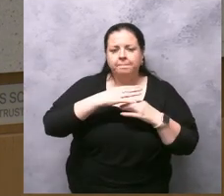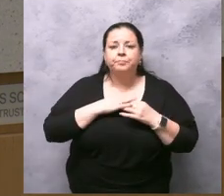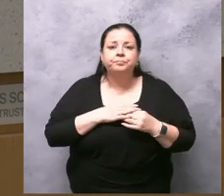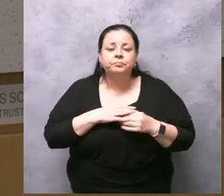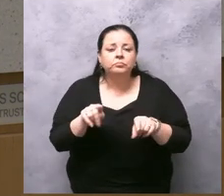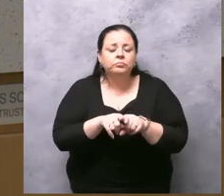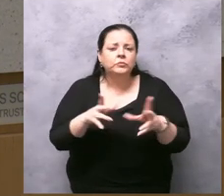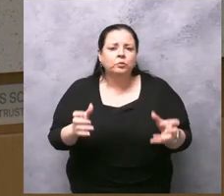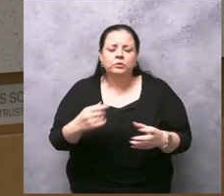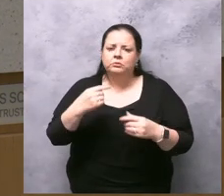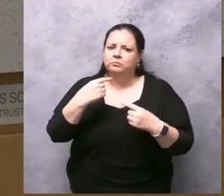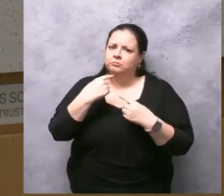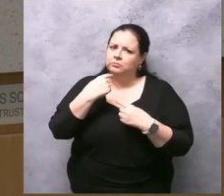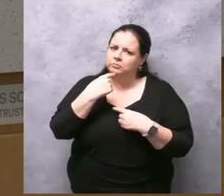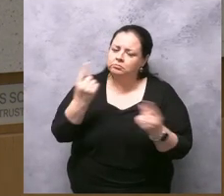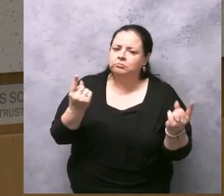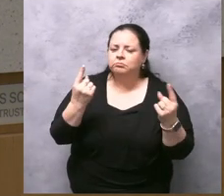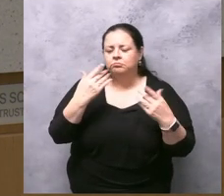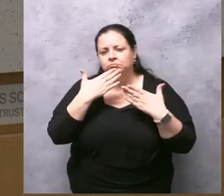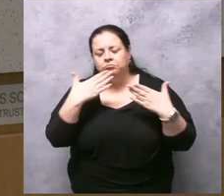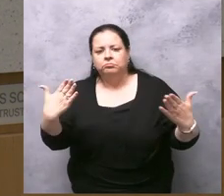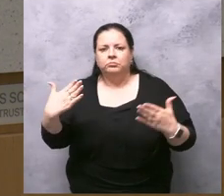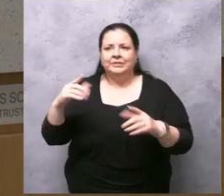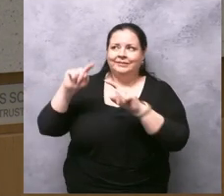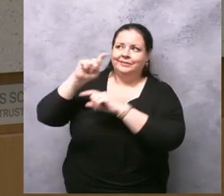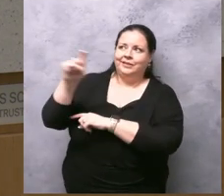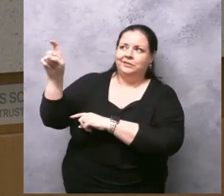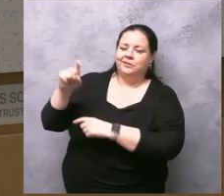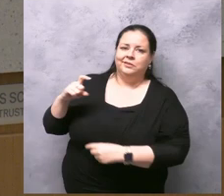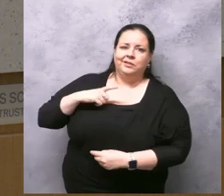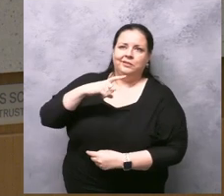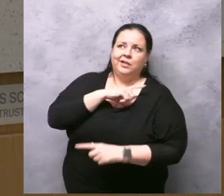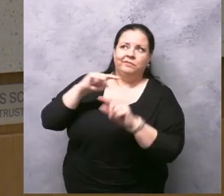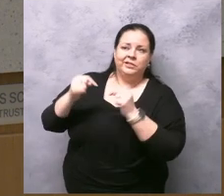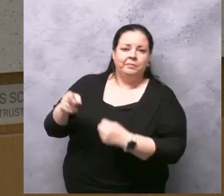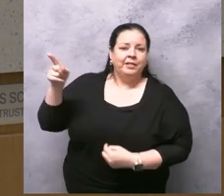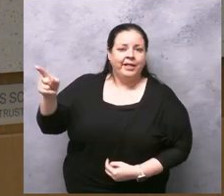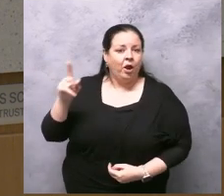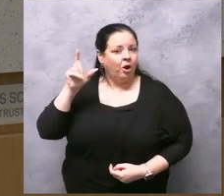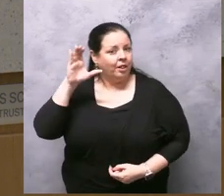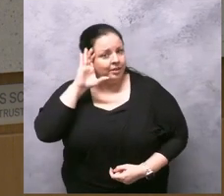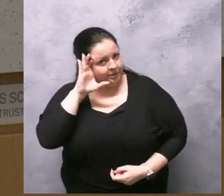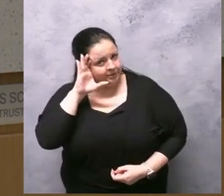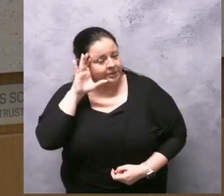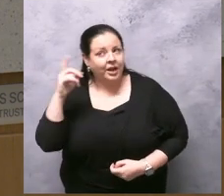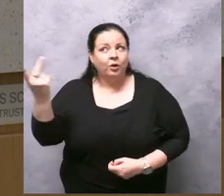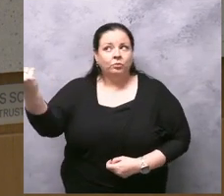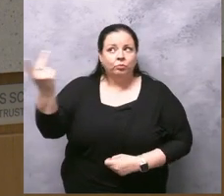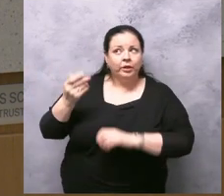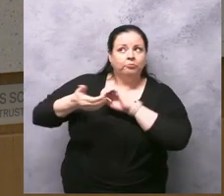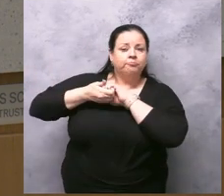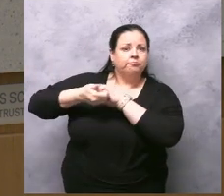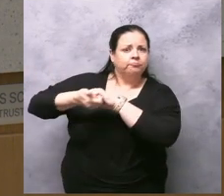We also want to give a special shout out to our Texas legislative team. They are listening, and we are collaborating with them actively.